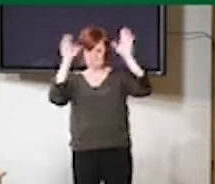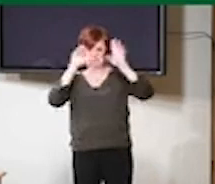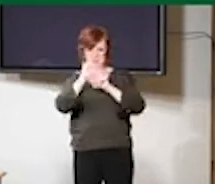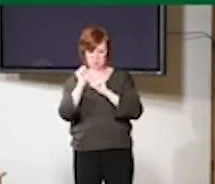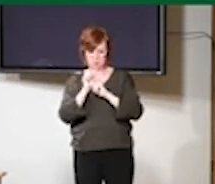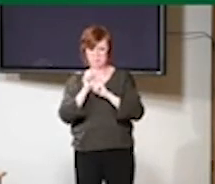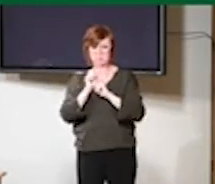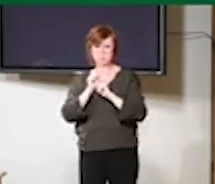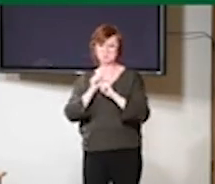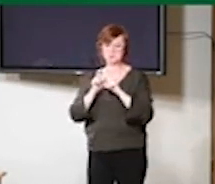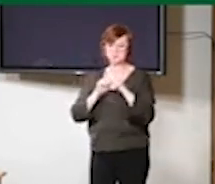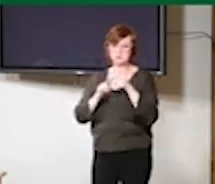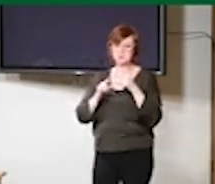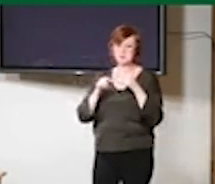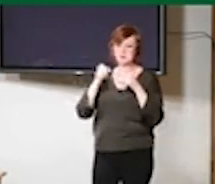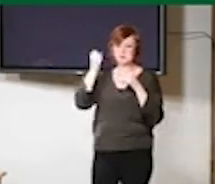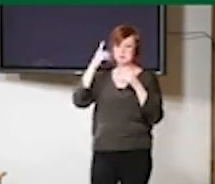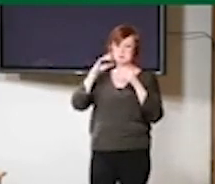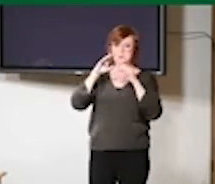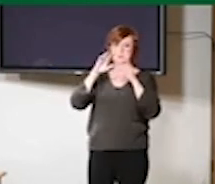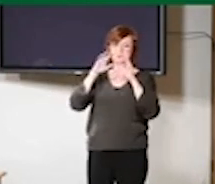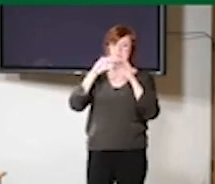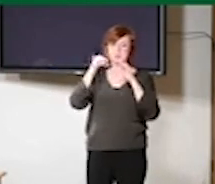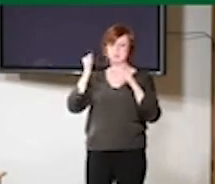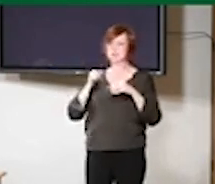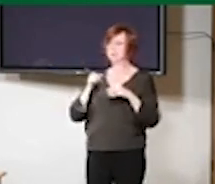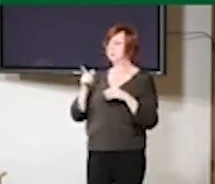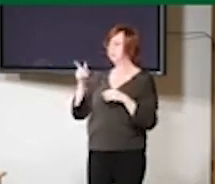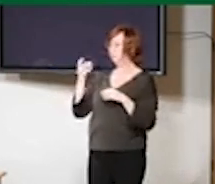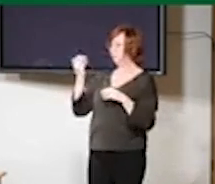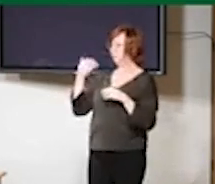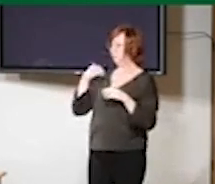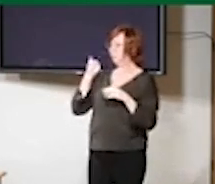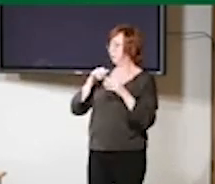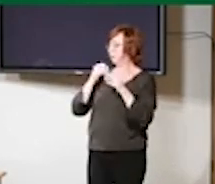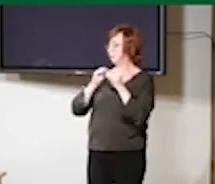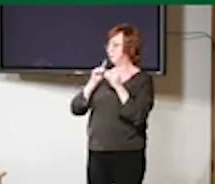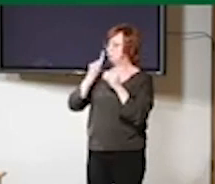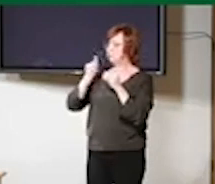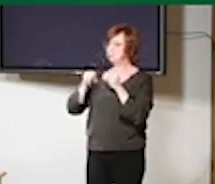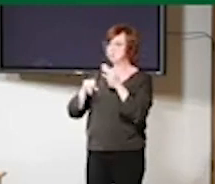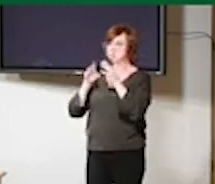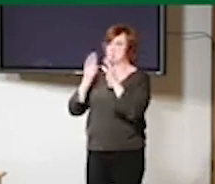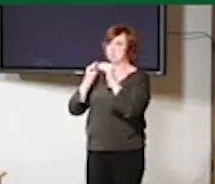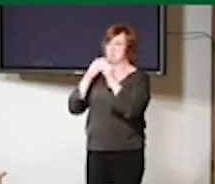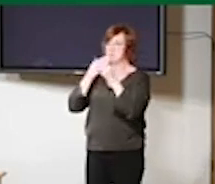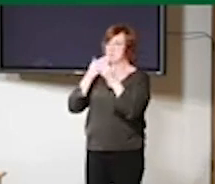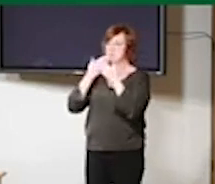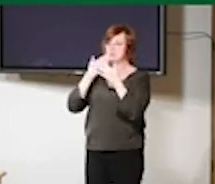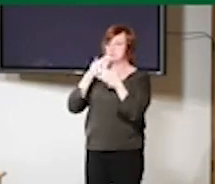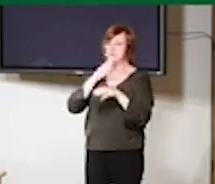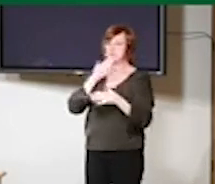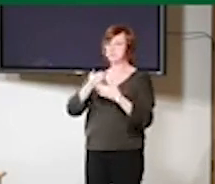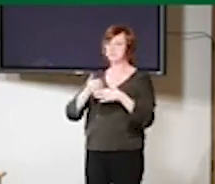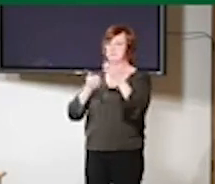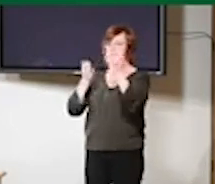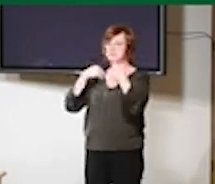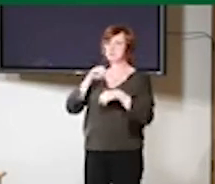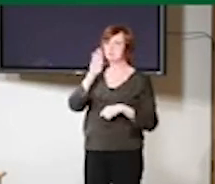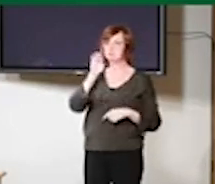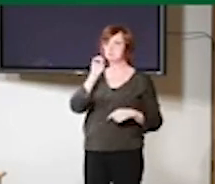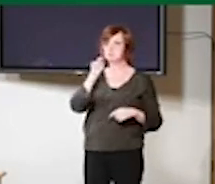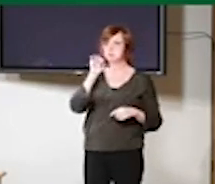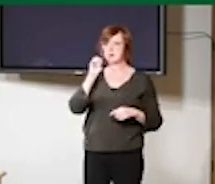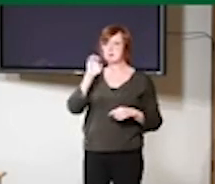Murray, do you have a follow-up? No, let's just move ahead. Our next question on the line, operator. We have Bonnie Allen with